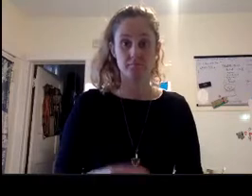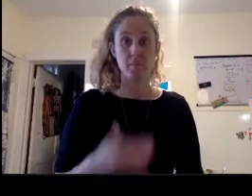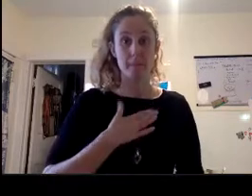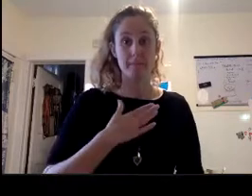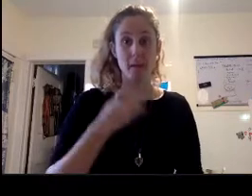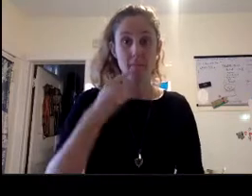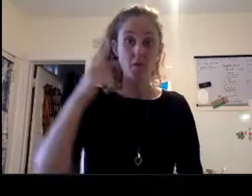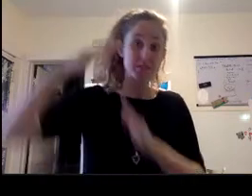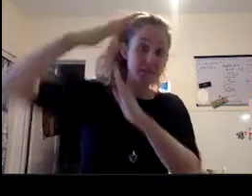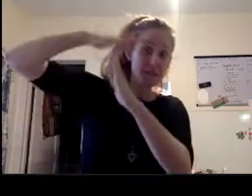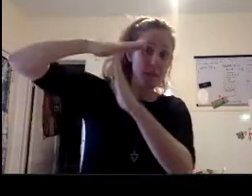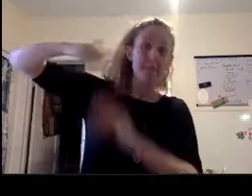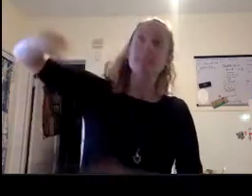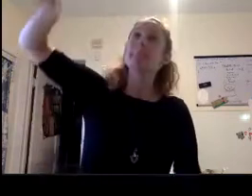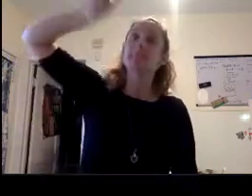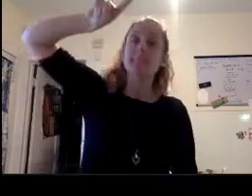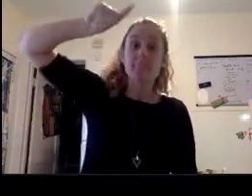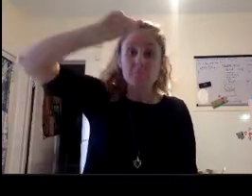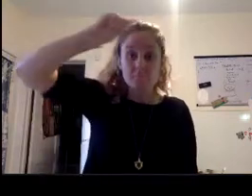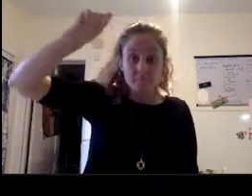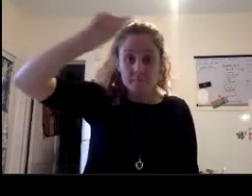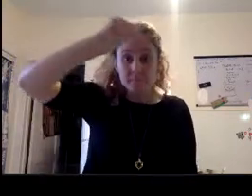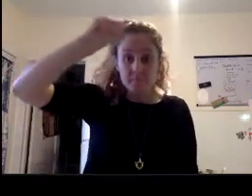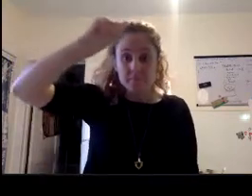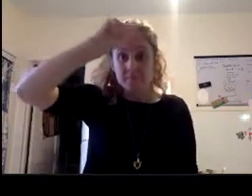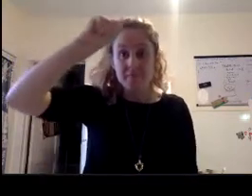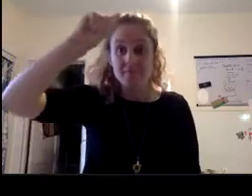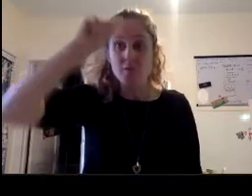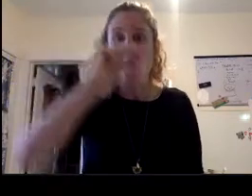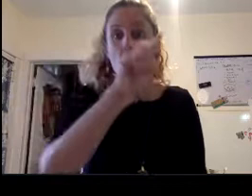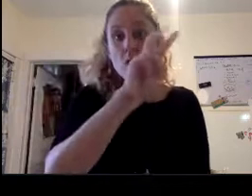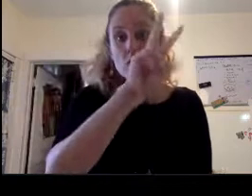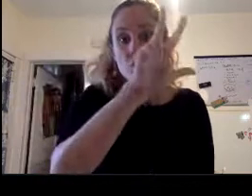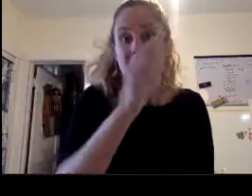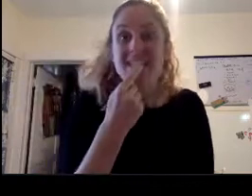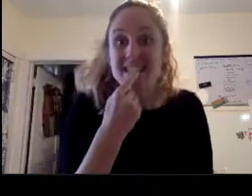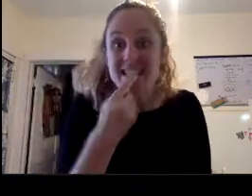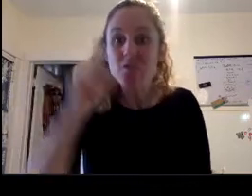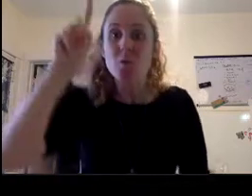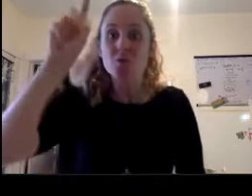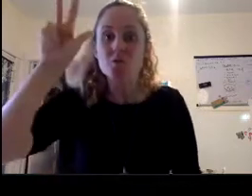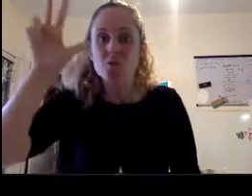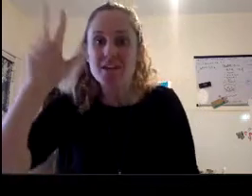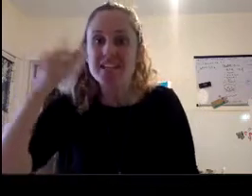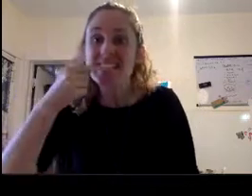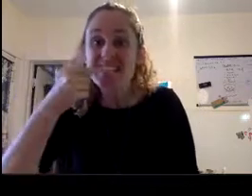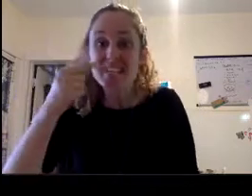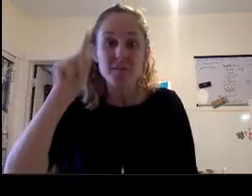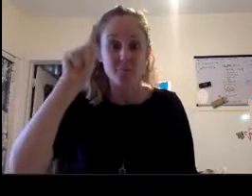and make it like teeth. And he has rounded teeth. 1, 2, 3. 1, 2, 3. Over here will be the